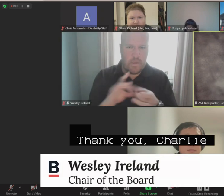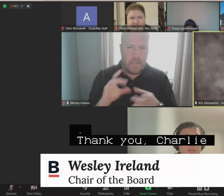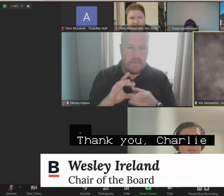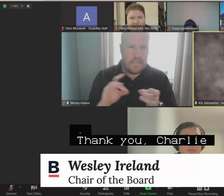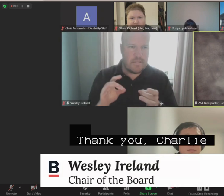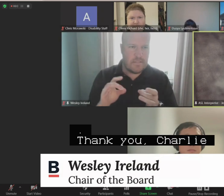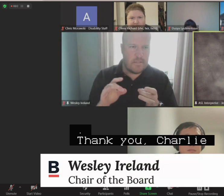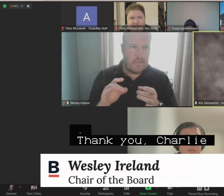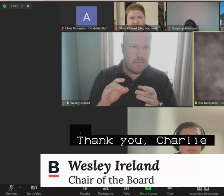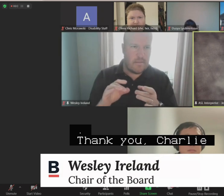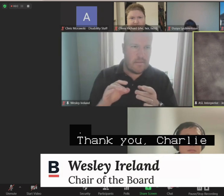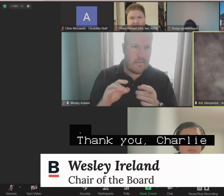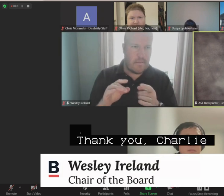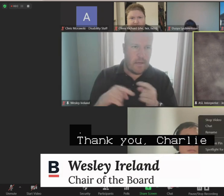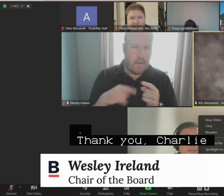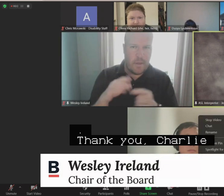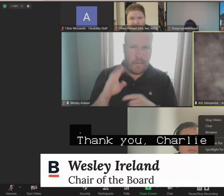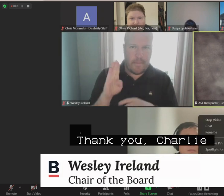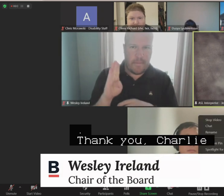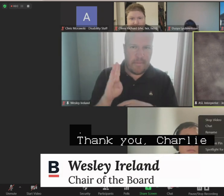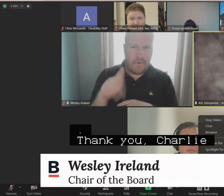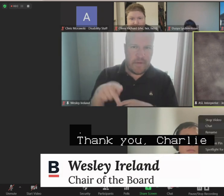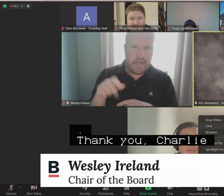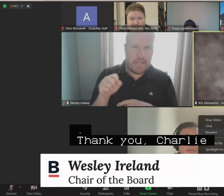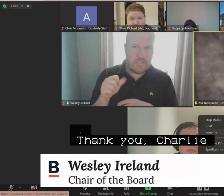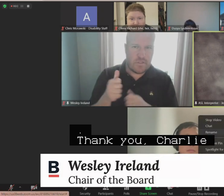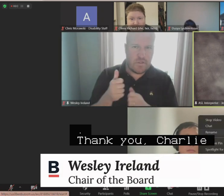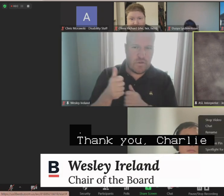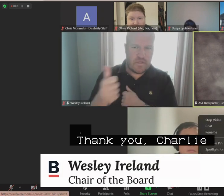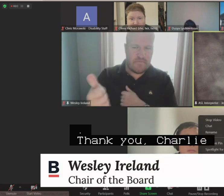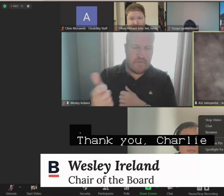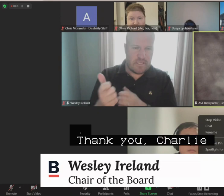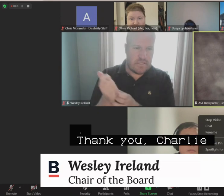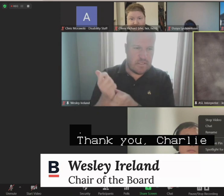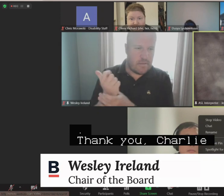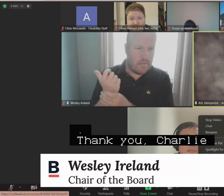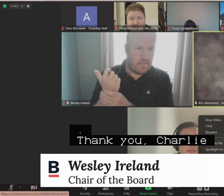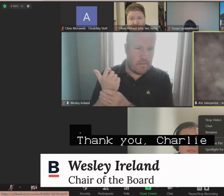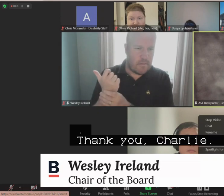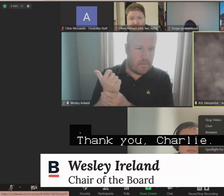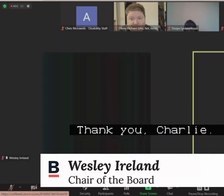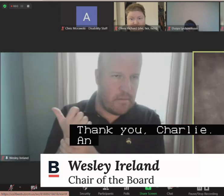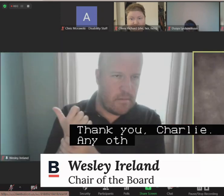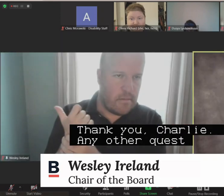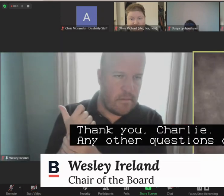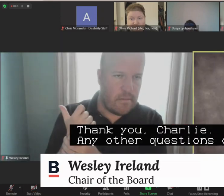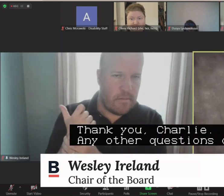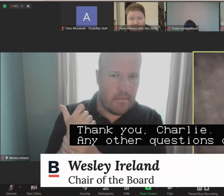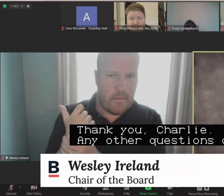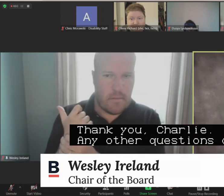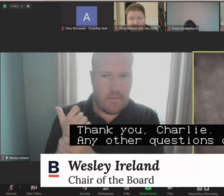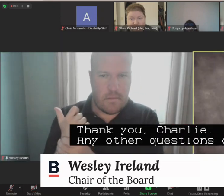Any other questions or comments about the BPS transportation?